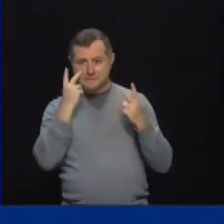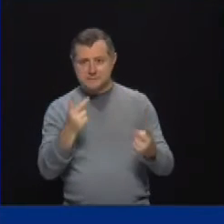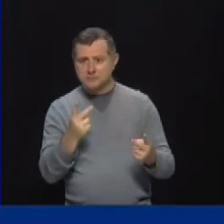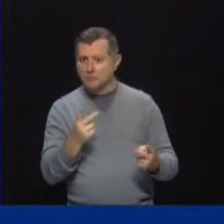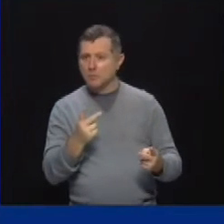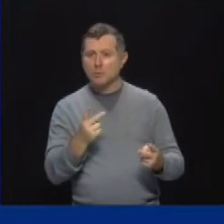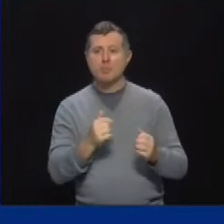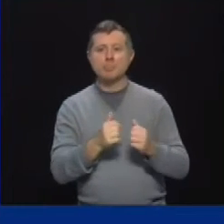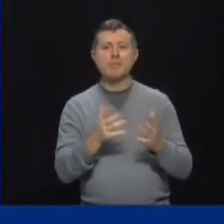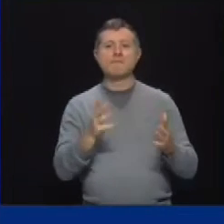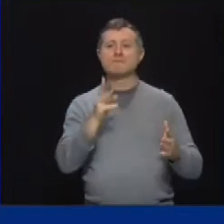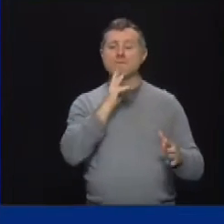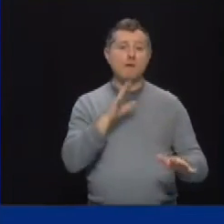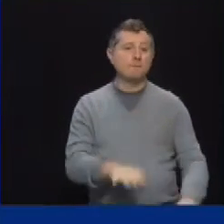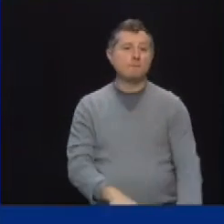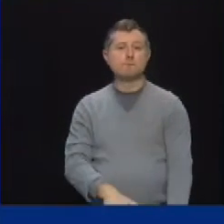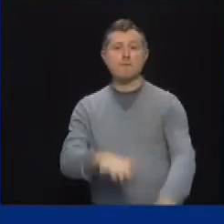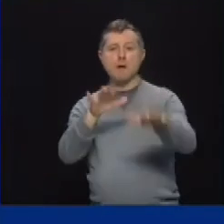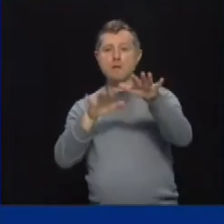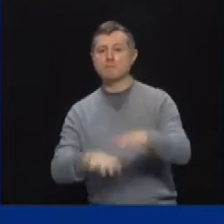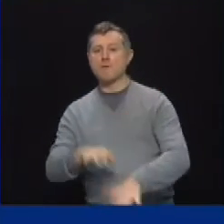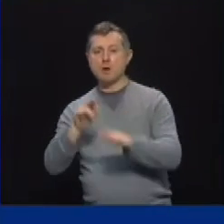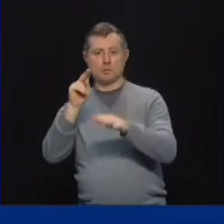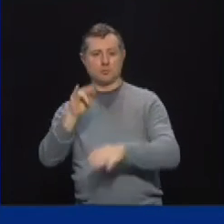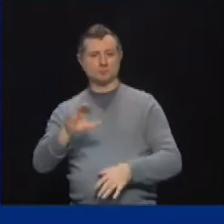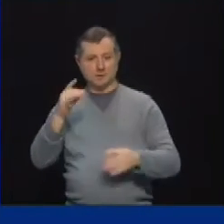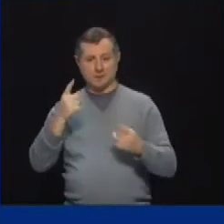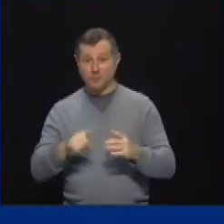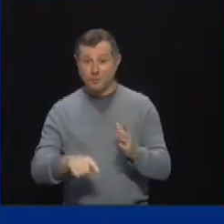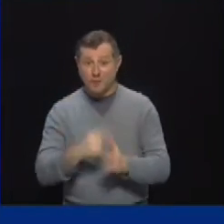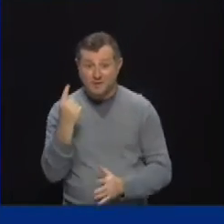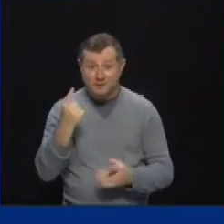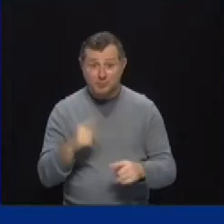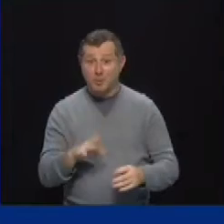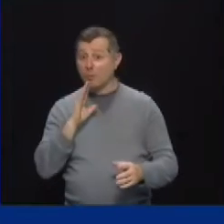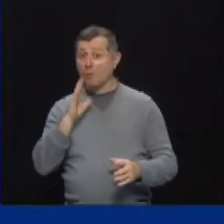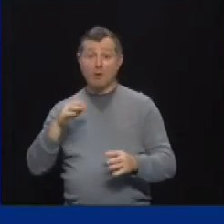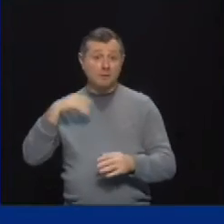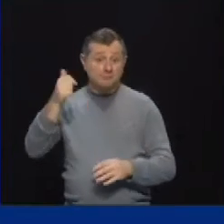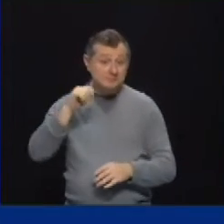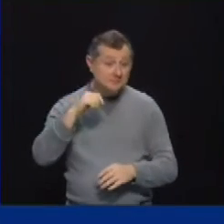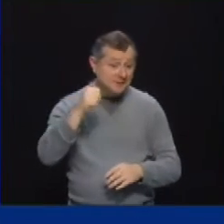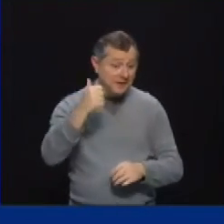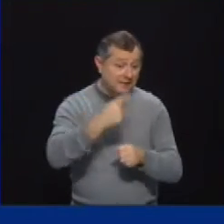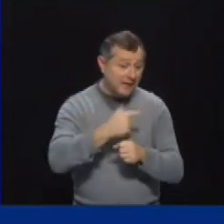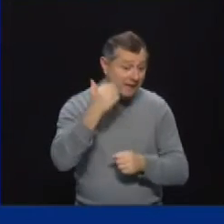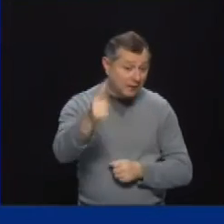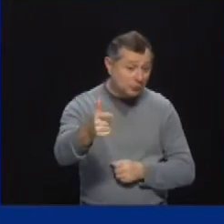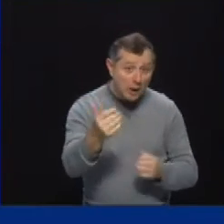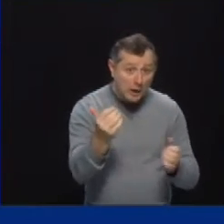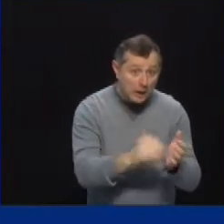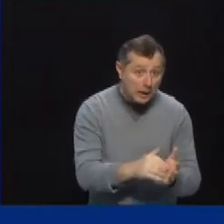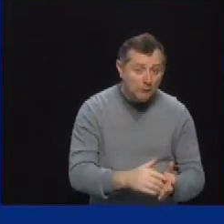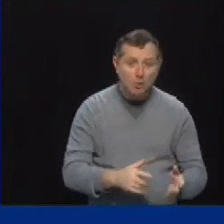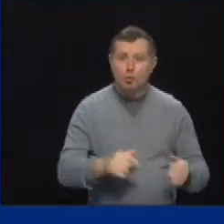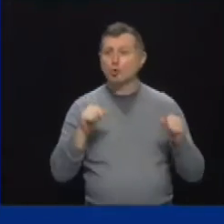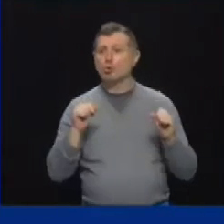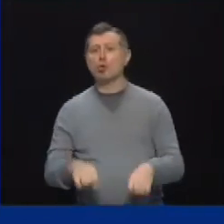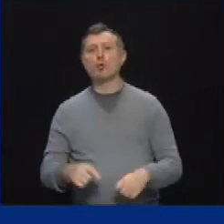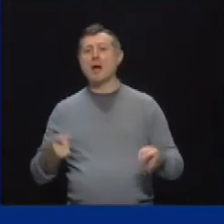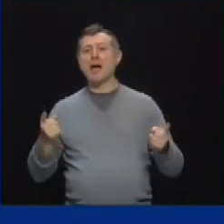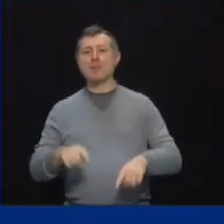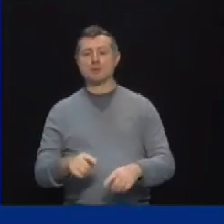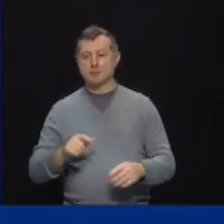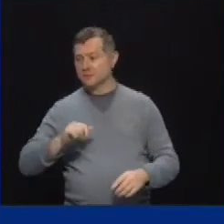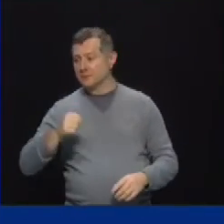event, which happened once. It happened 10 days later. And for all we know, it could happen again 10 days from now. So I'm very focused on